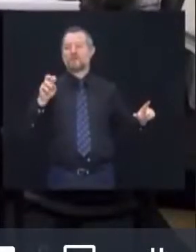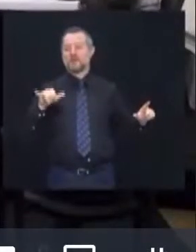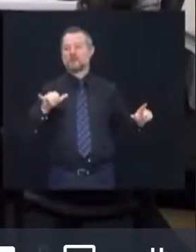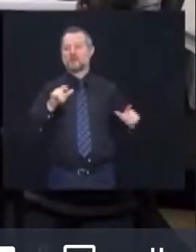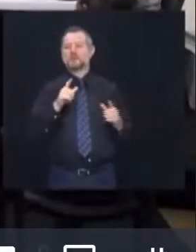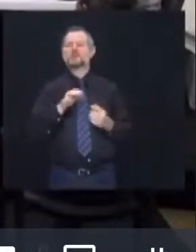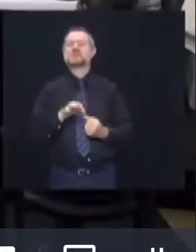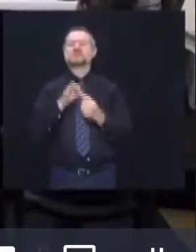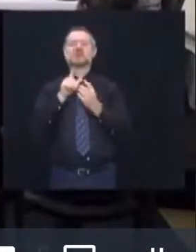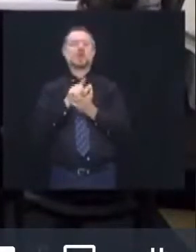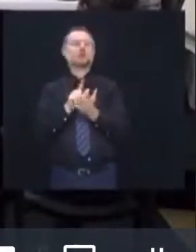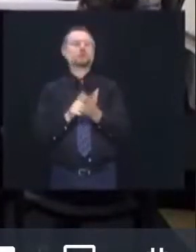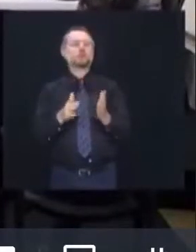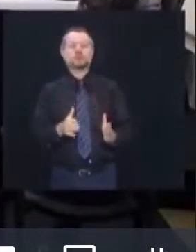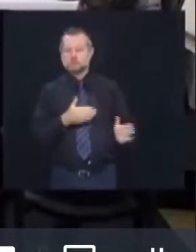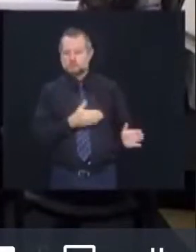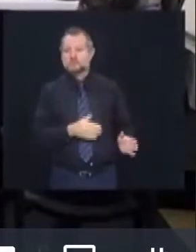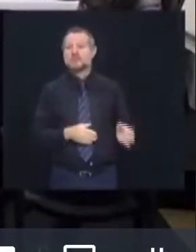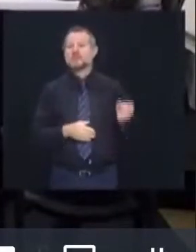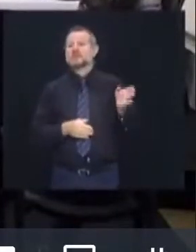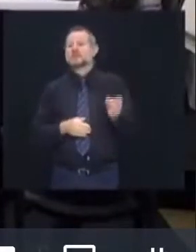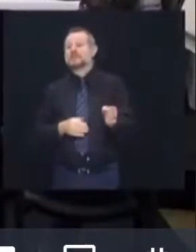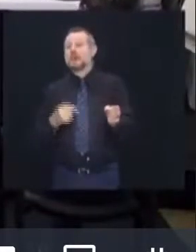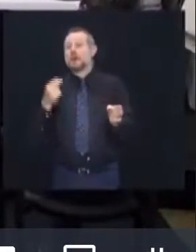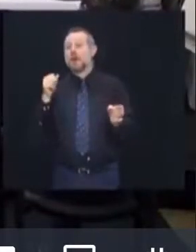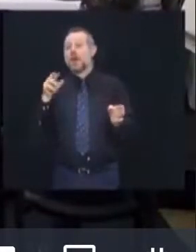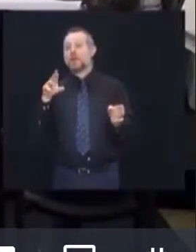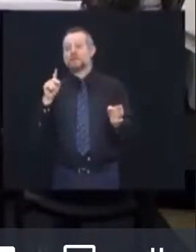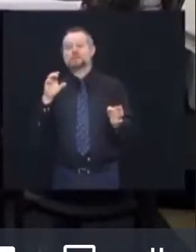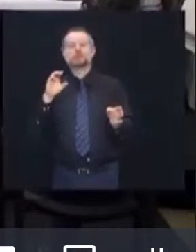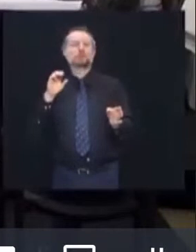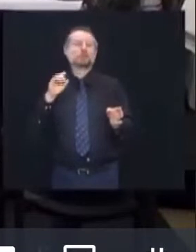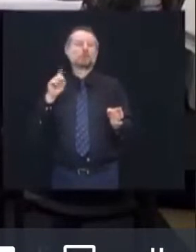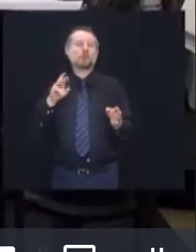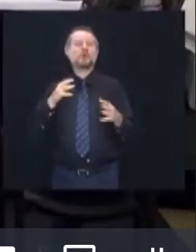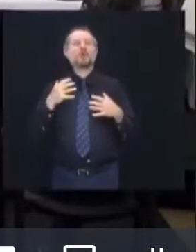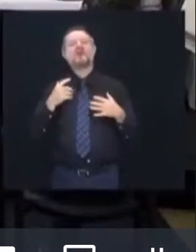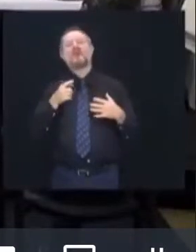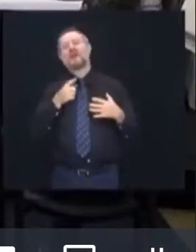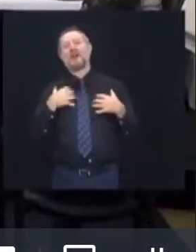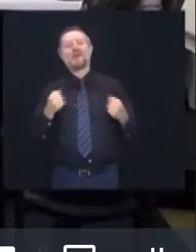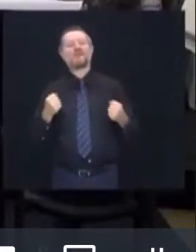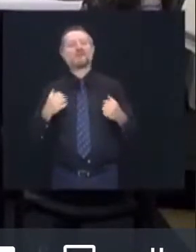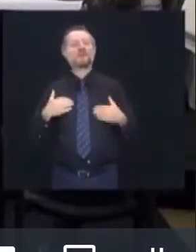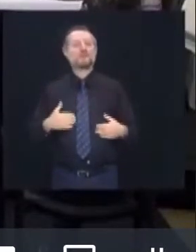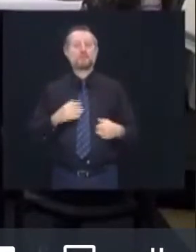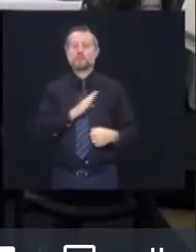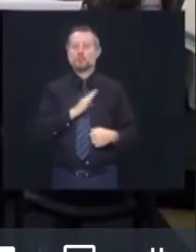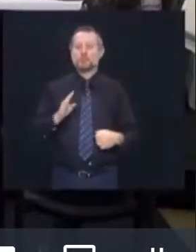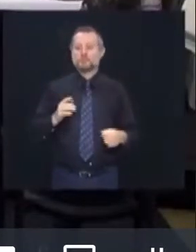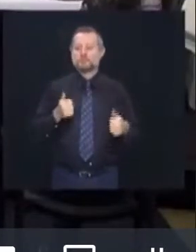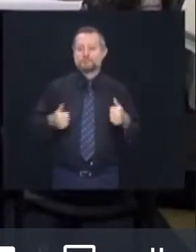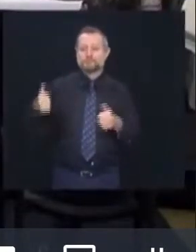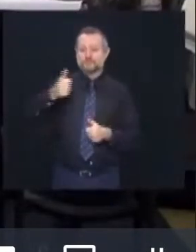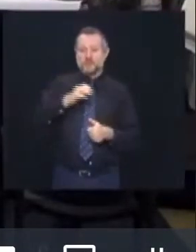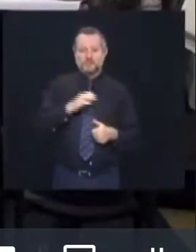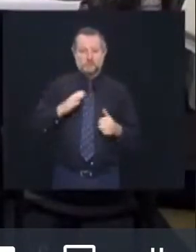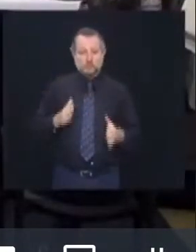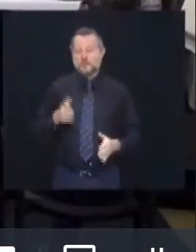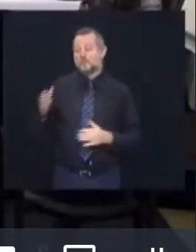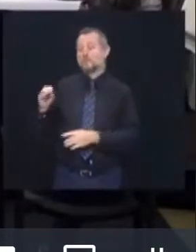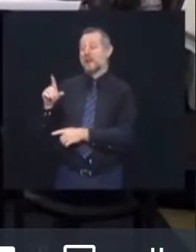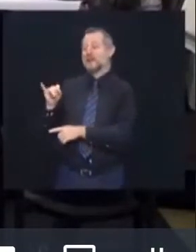my immediate left, Dr. Howard Zucker, Health Commissioner Extraordinaire. To my right, Melissa DeRosa, Secretary to the